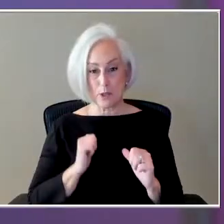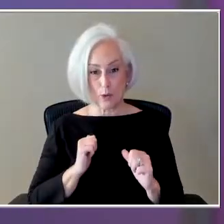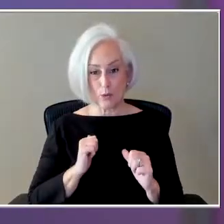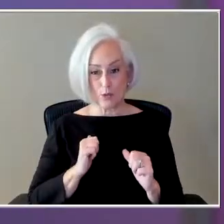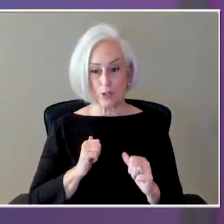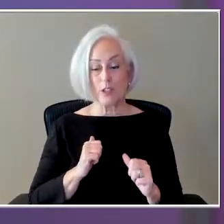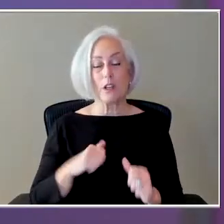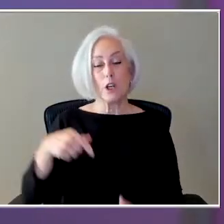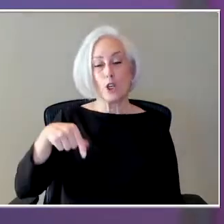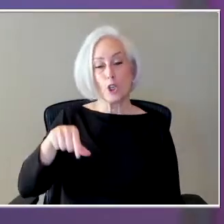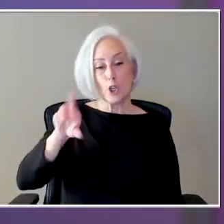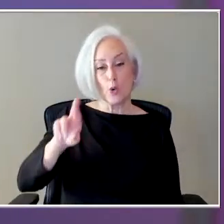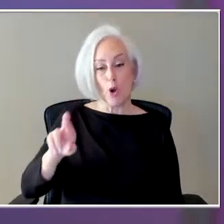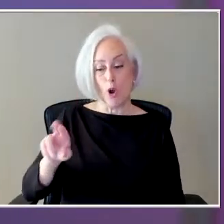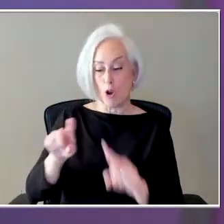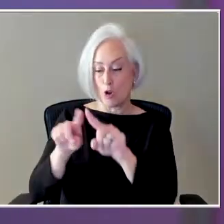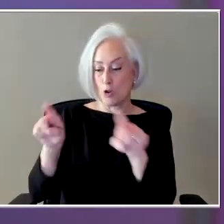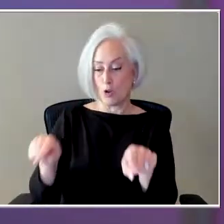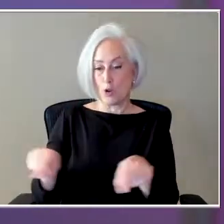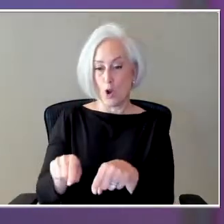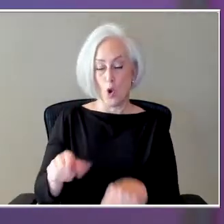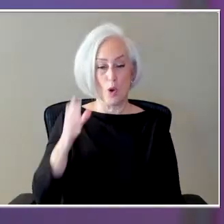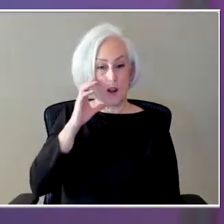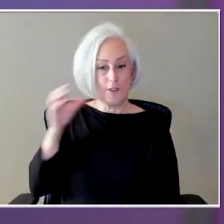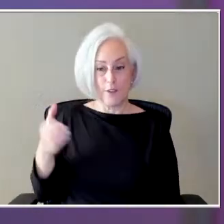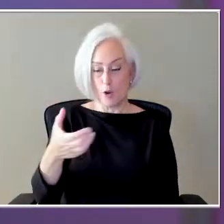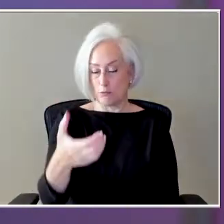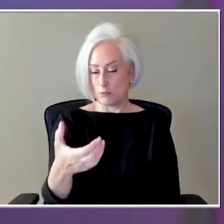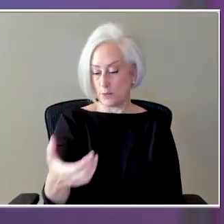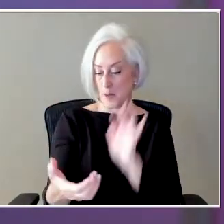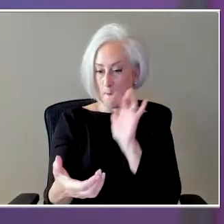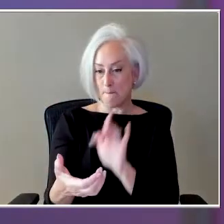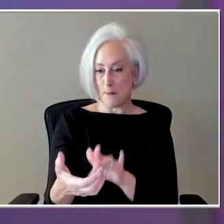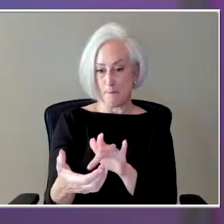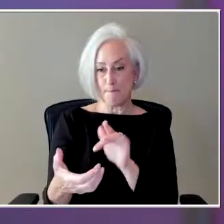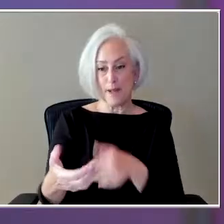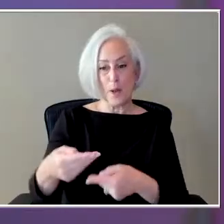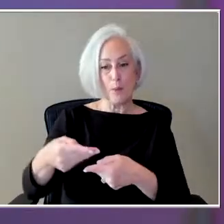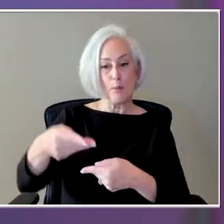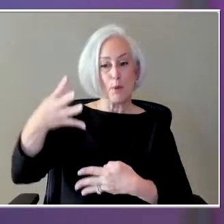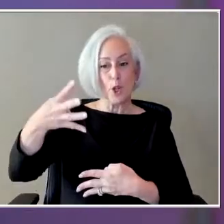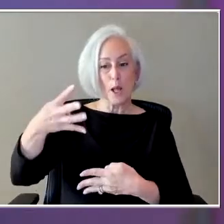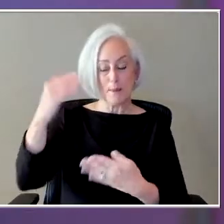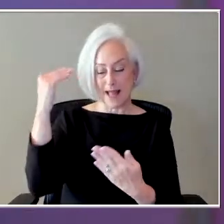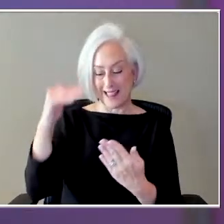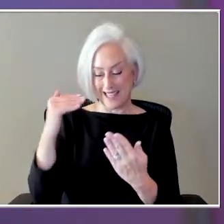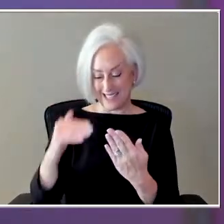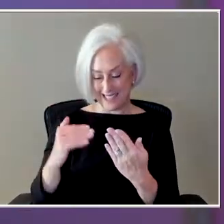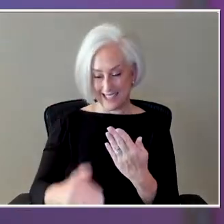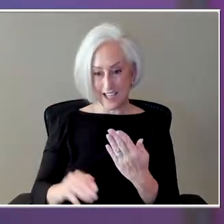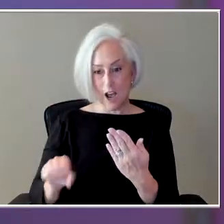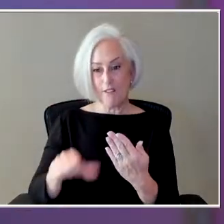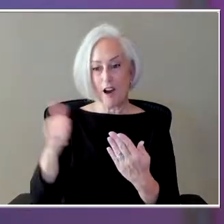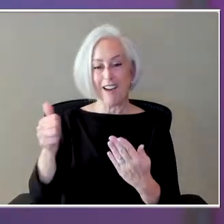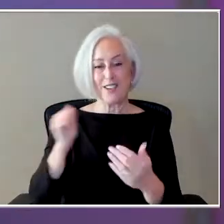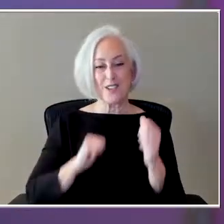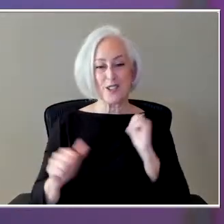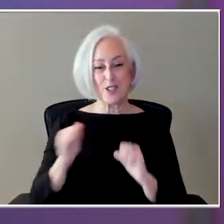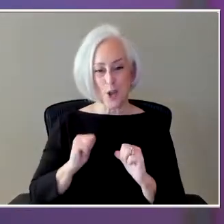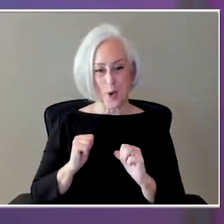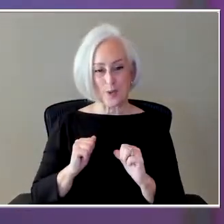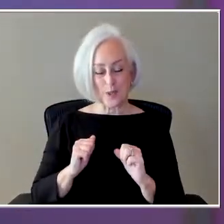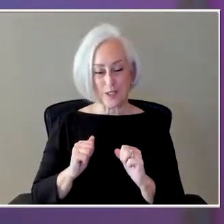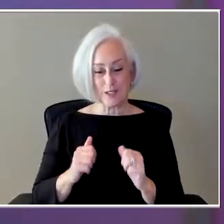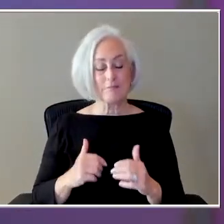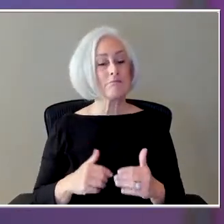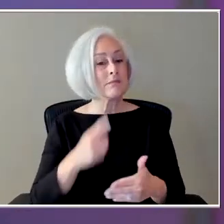code that's on your screen right now. It will take you to a list with links of all of our past episodes. Coming up next week